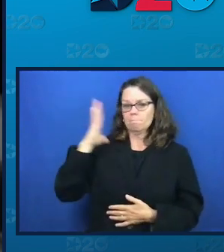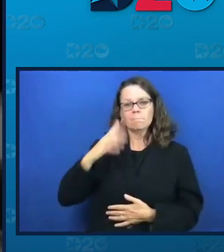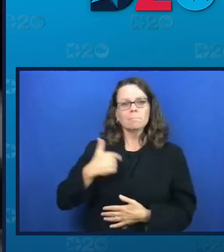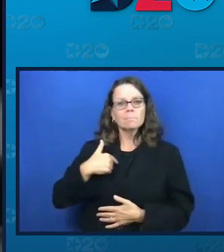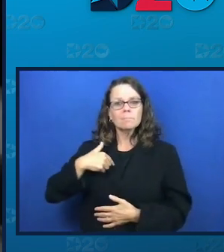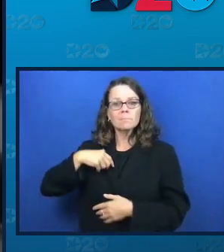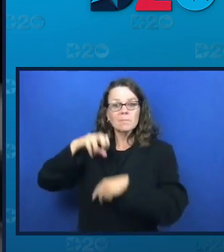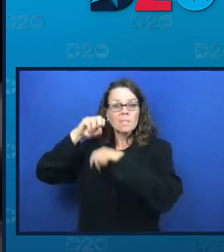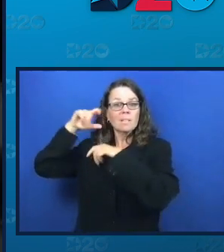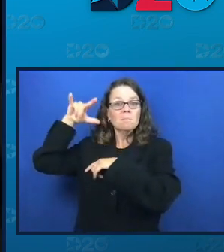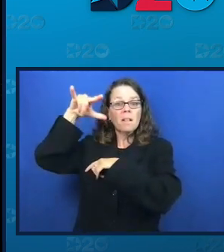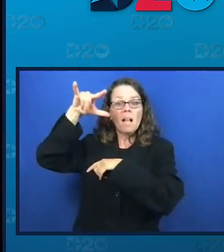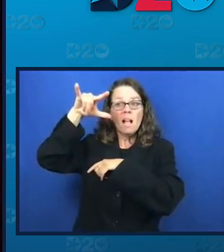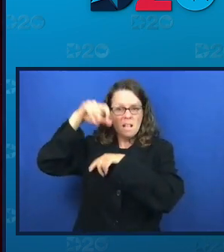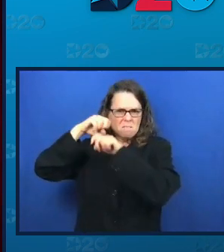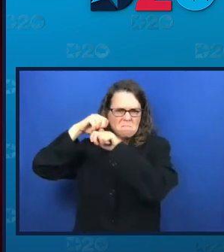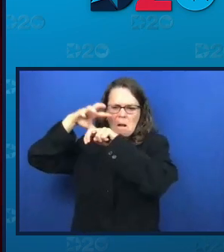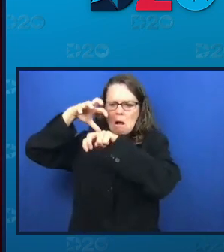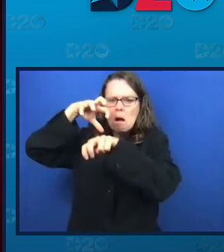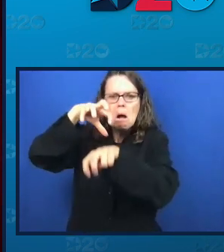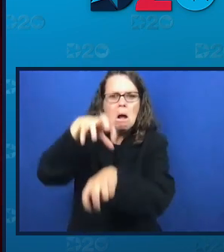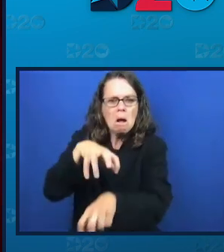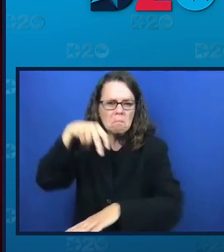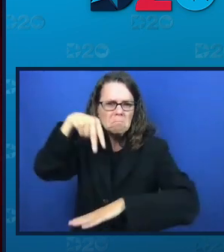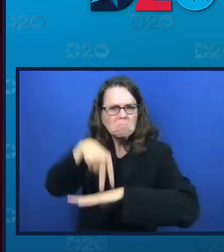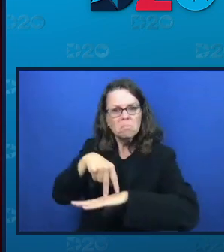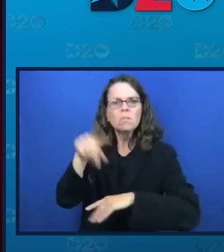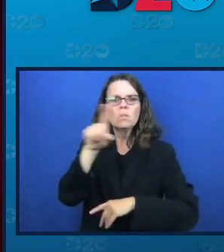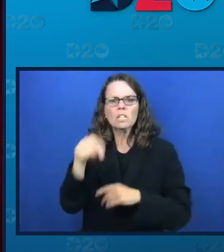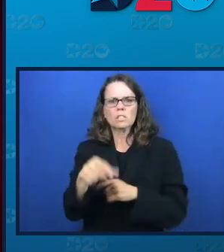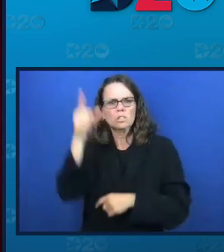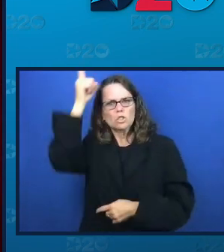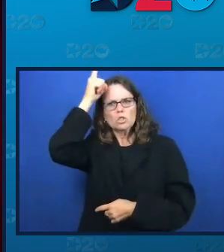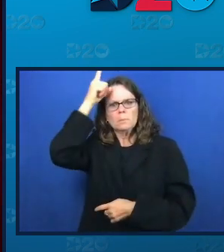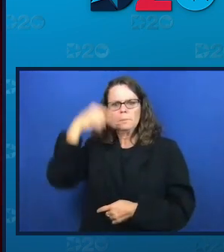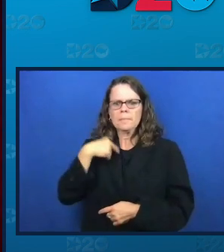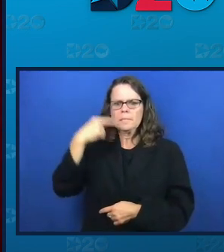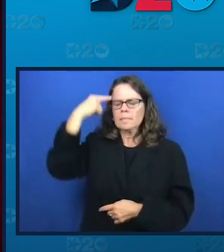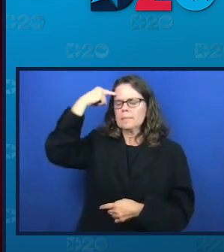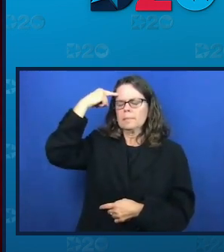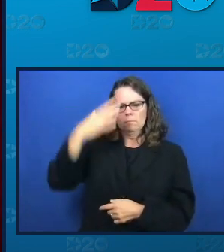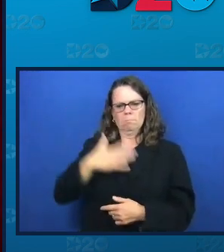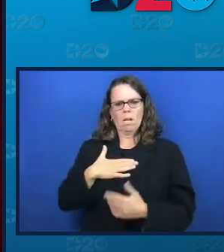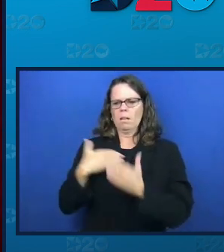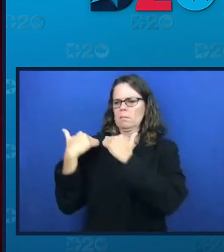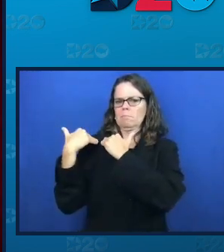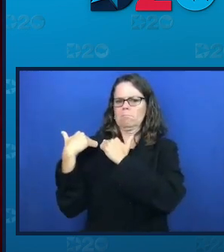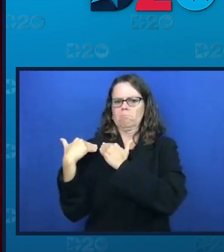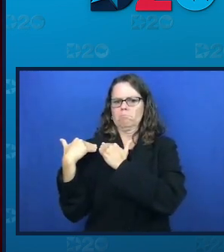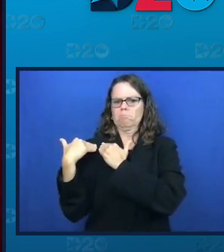his proper duty for the United States, and if he's elected, that's what he will do.